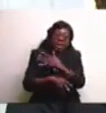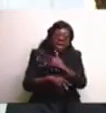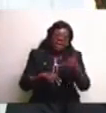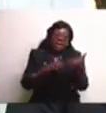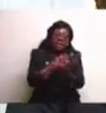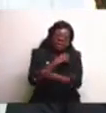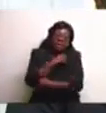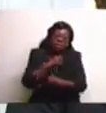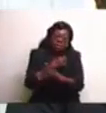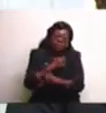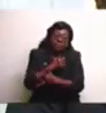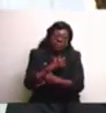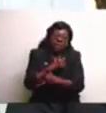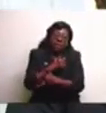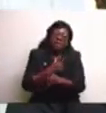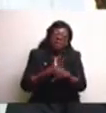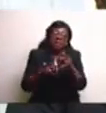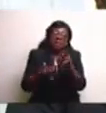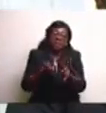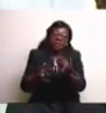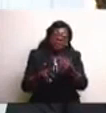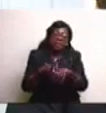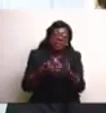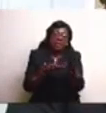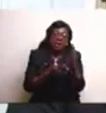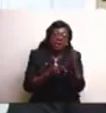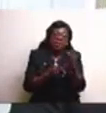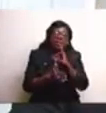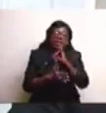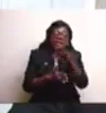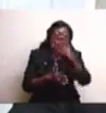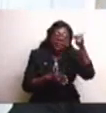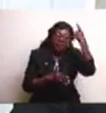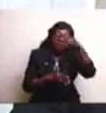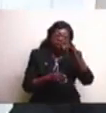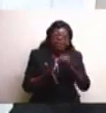Commonwealth of the Bahamas is better for it. We honor him and we thank him